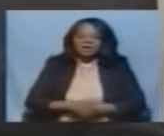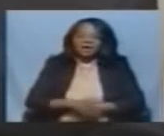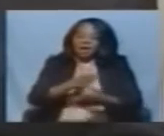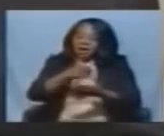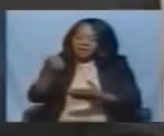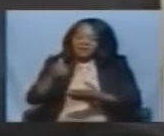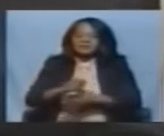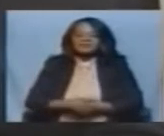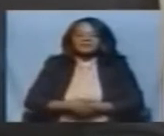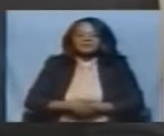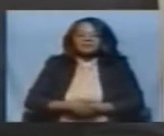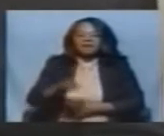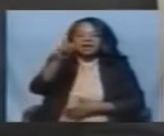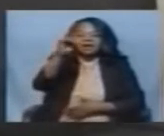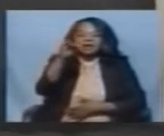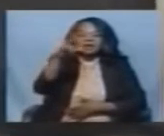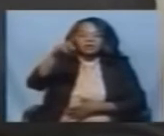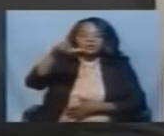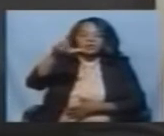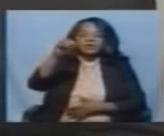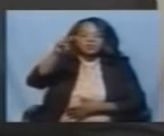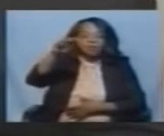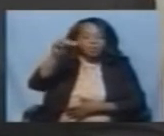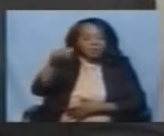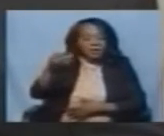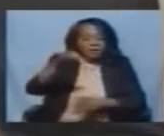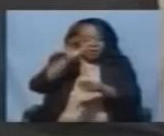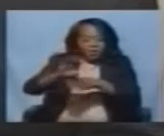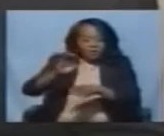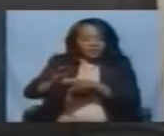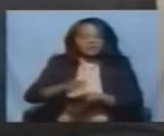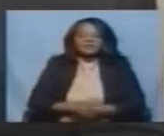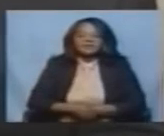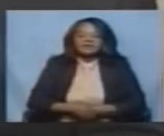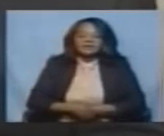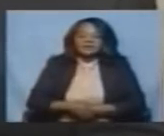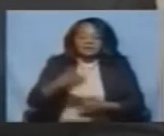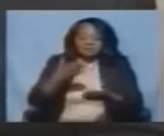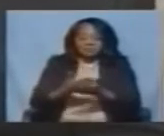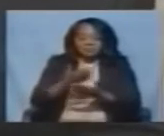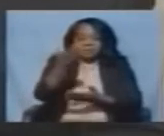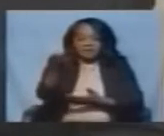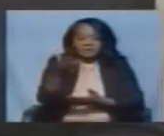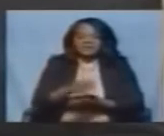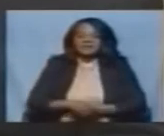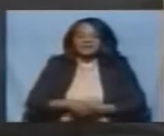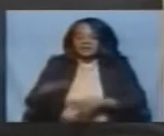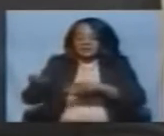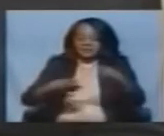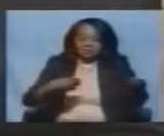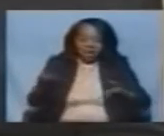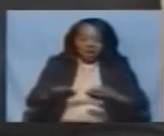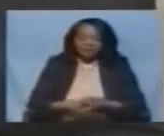in purchasing and supply, where we are going to institutions and running the diploma courses. At the moment, actually working